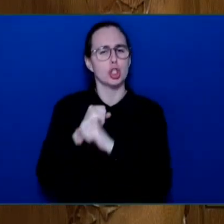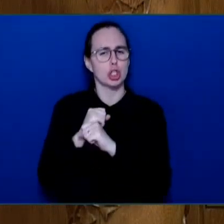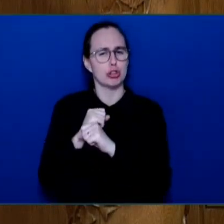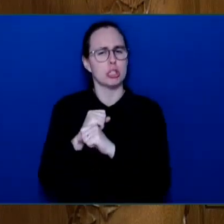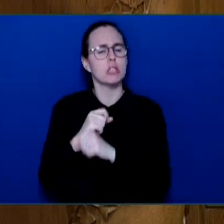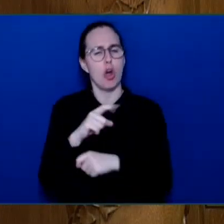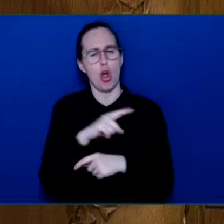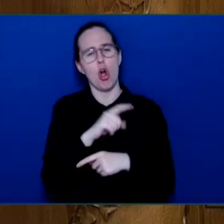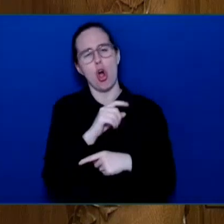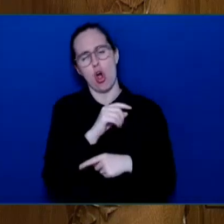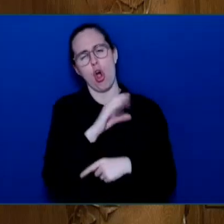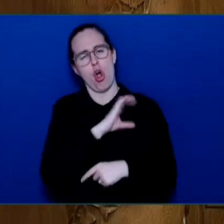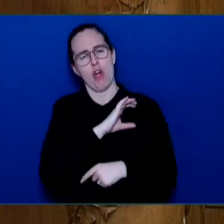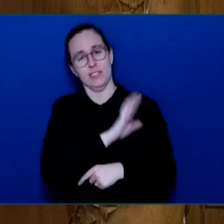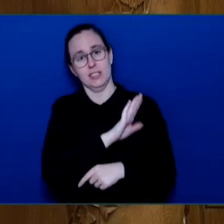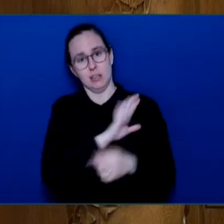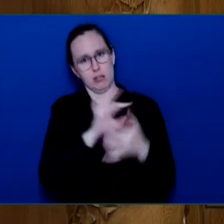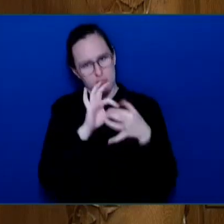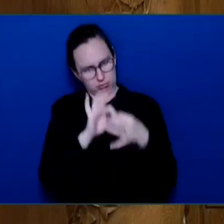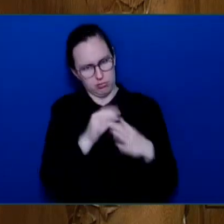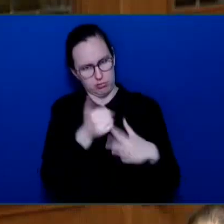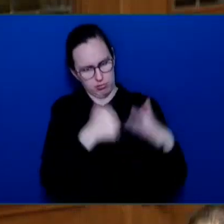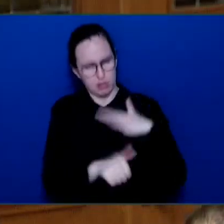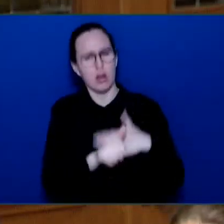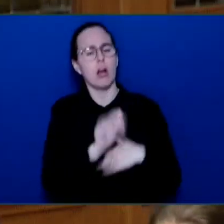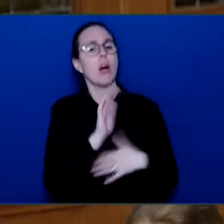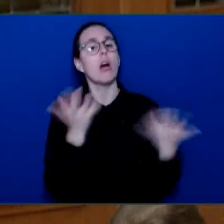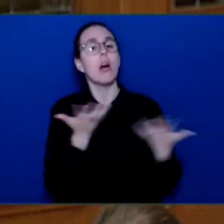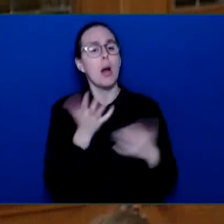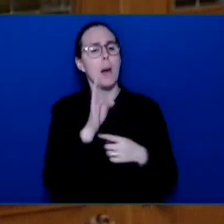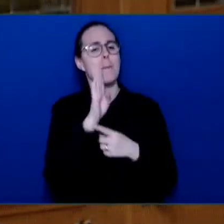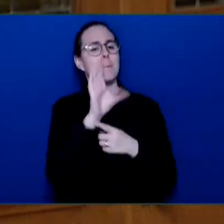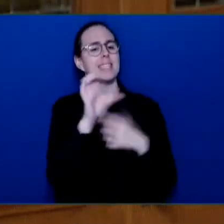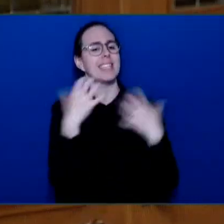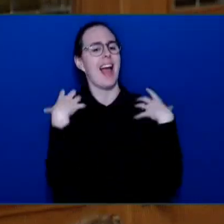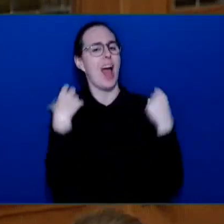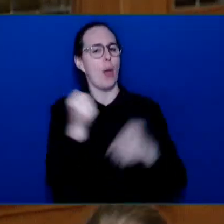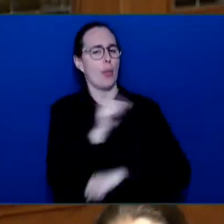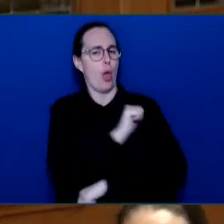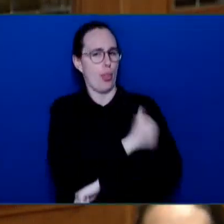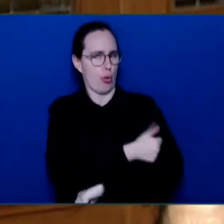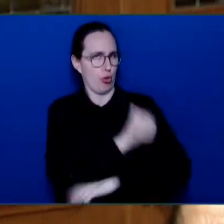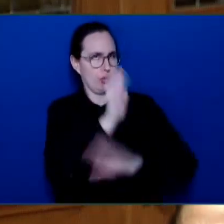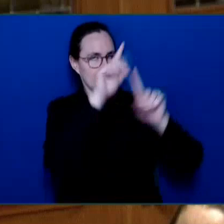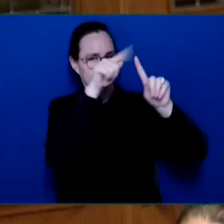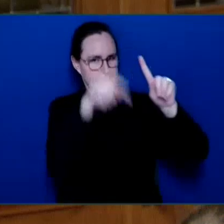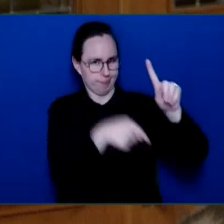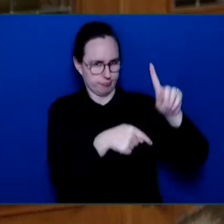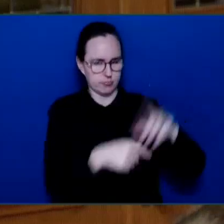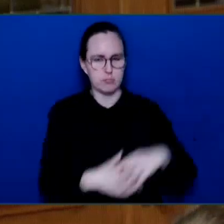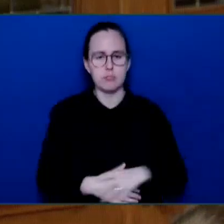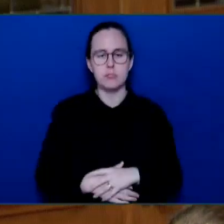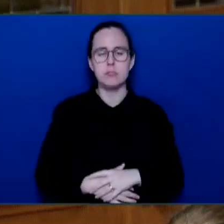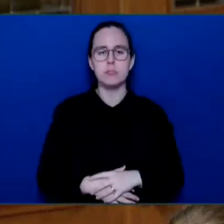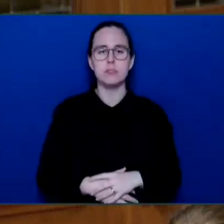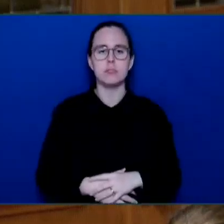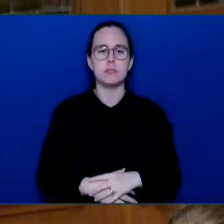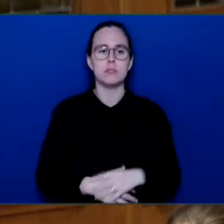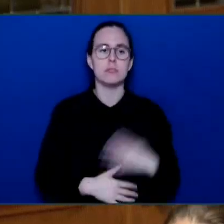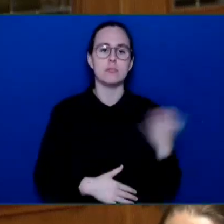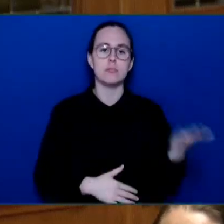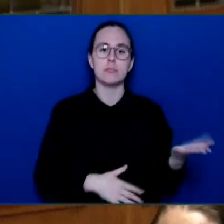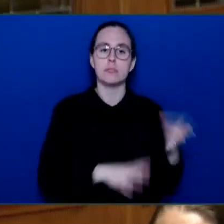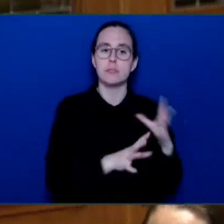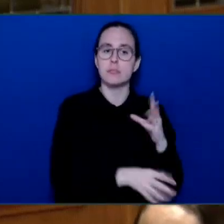Leader of the third party supplemental. Thank you, Honourable Speaker. And the 5,212 is a number that the minister likes